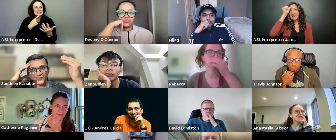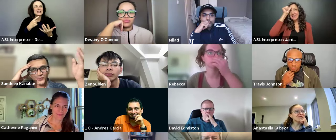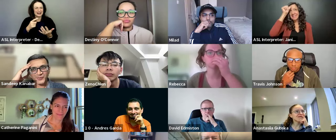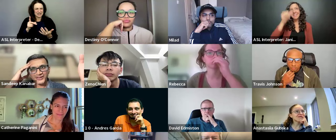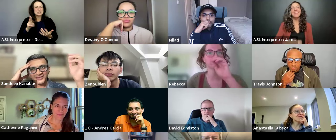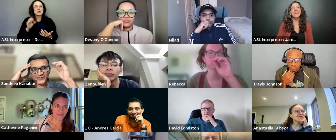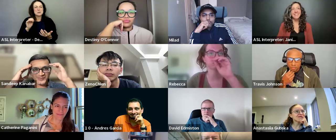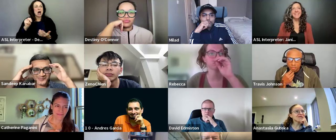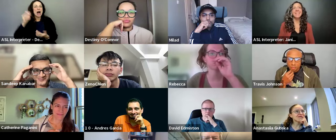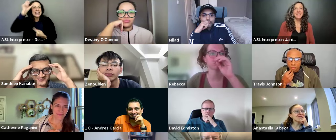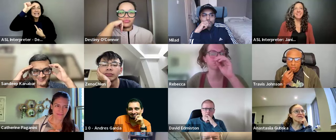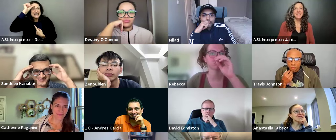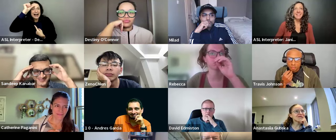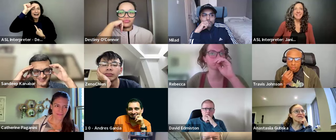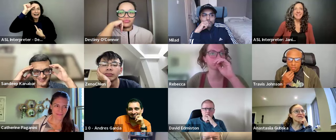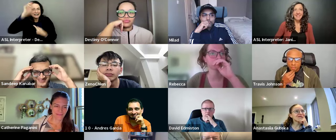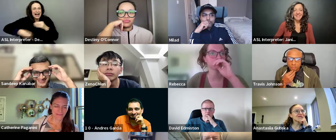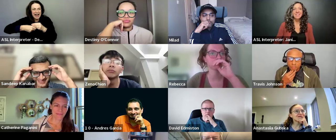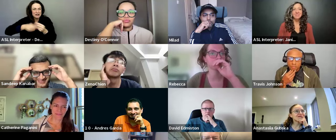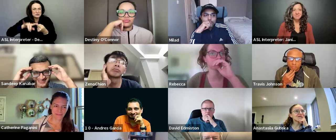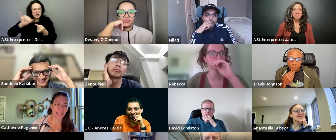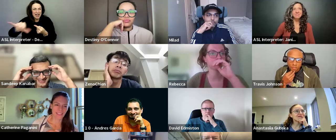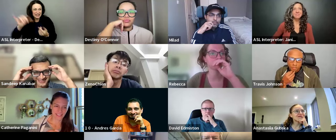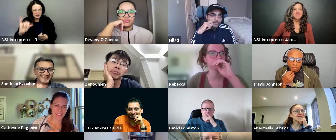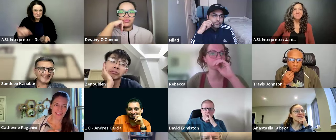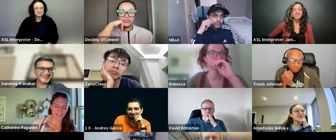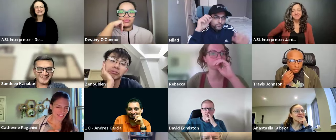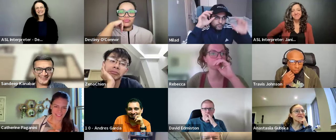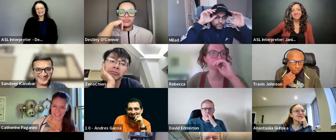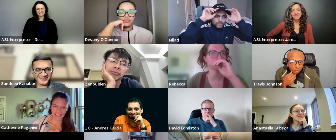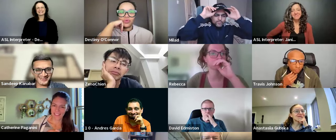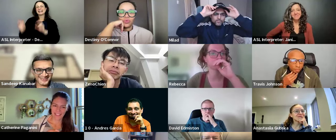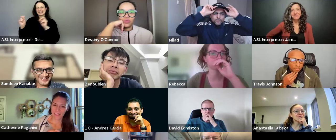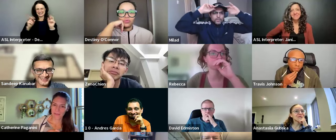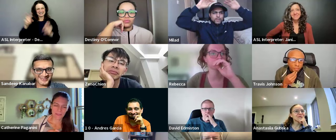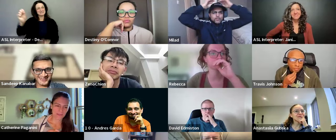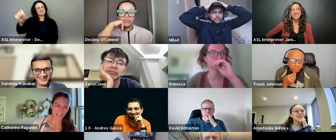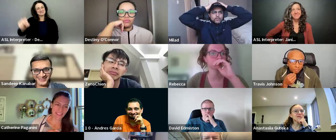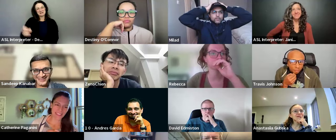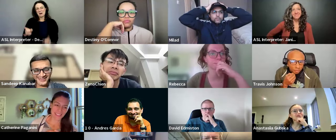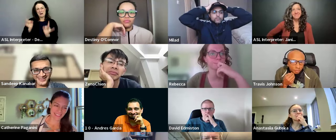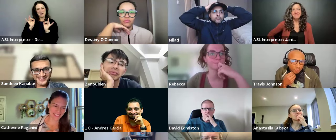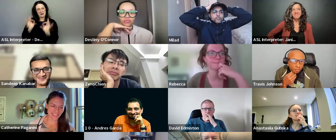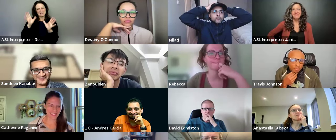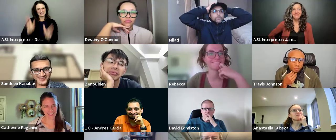India, and now it's KubeCon EU. Yeah. It's terrible.